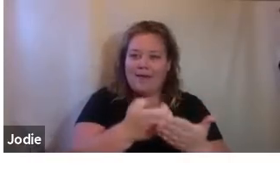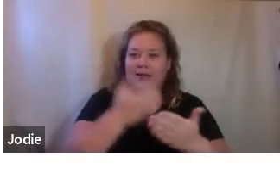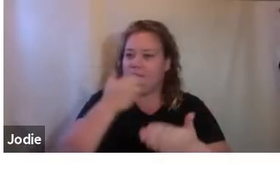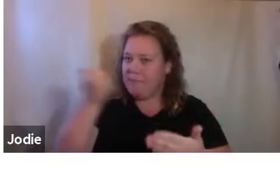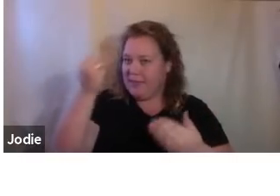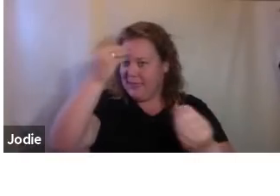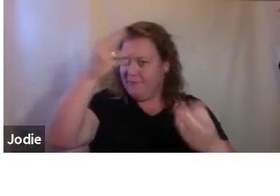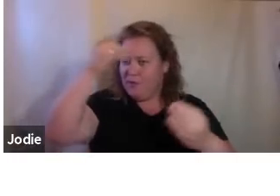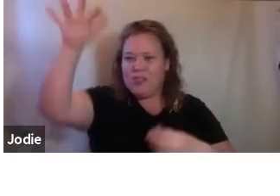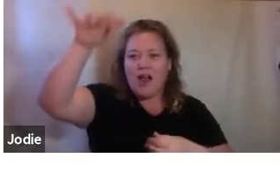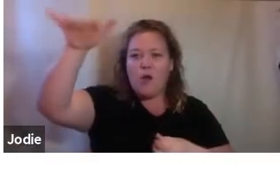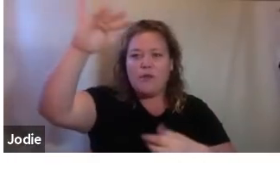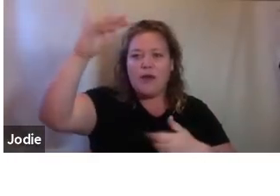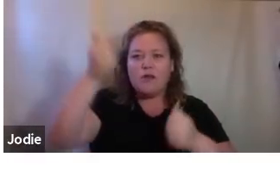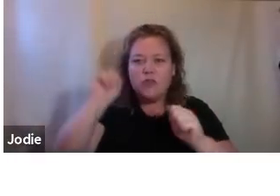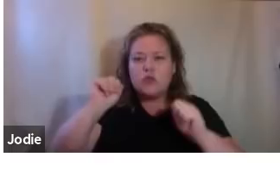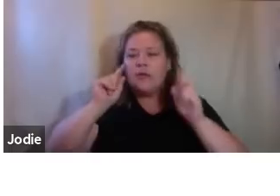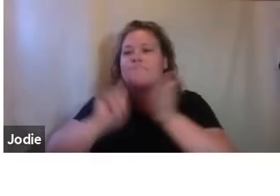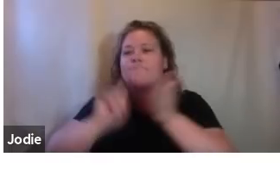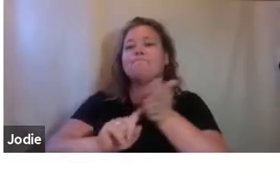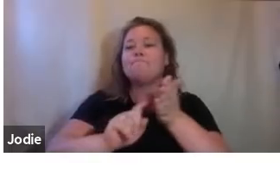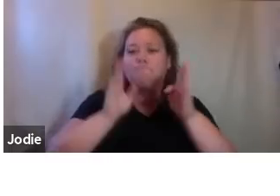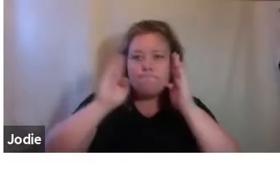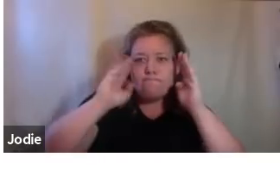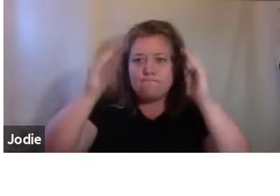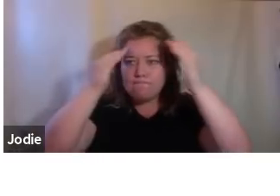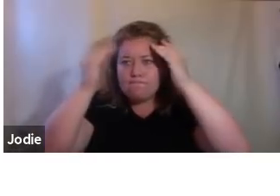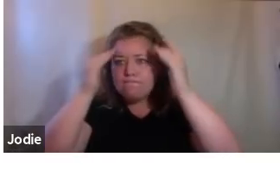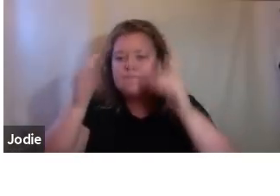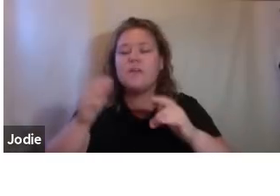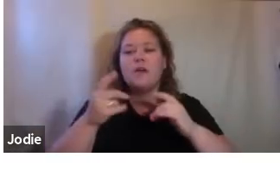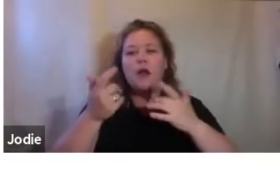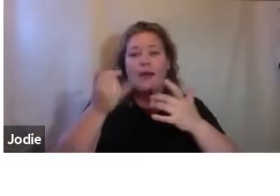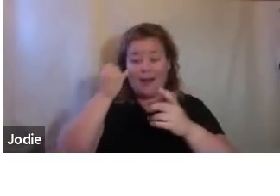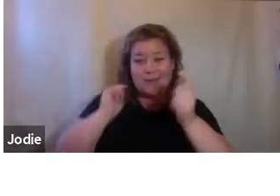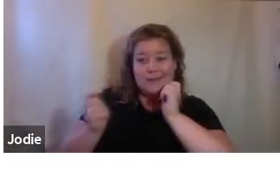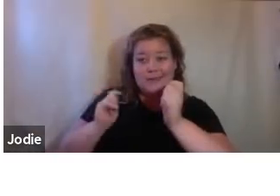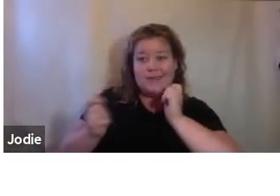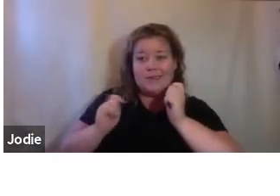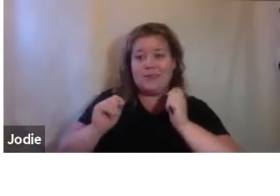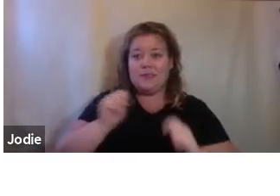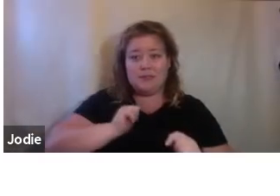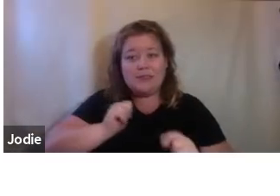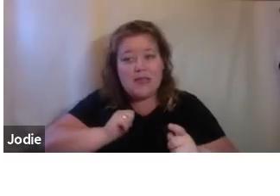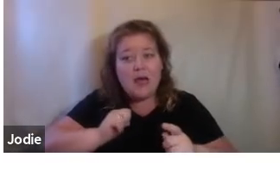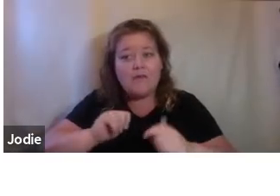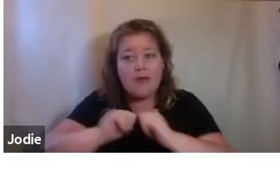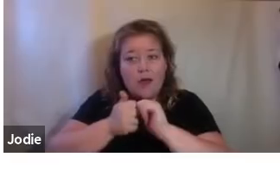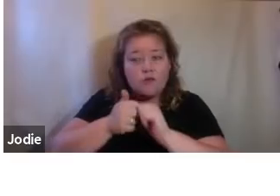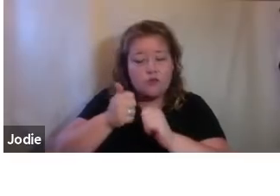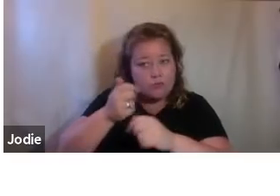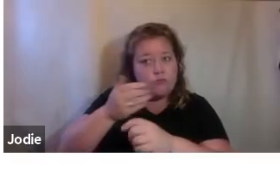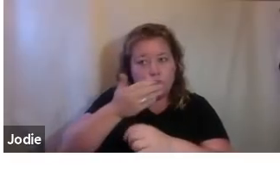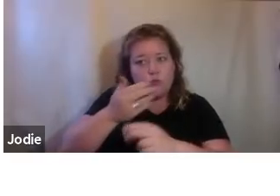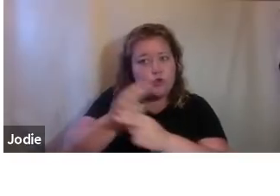need to be fluid and change goals, for example, or maybe even metrics as time goes on, and we will always describe